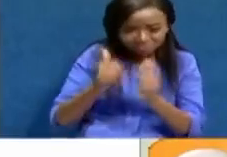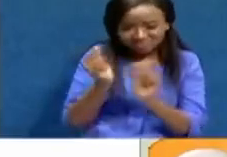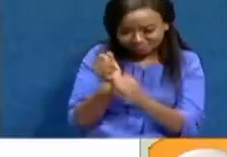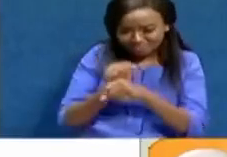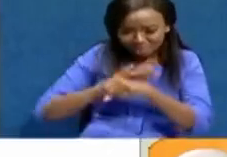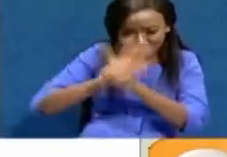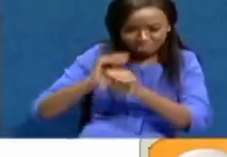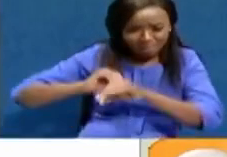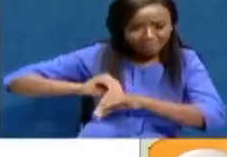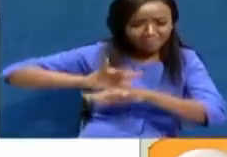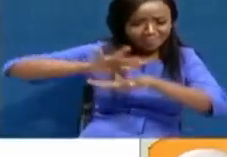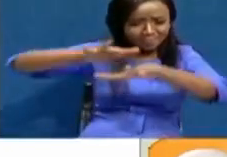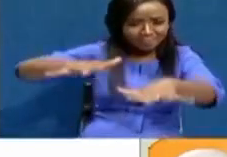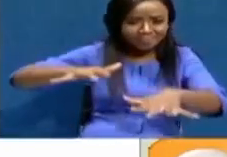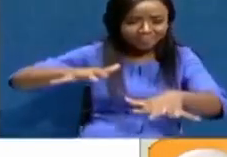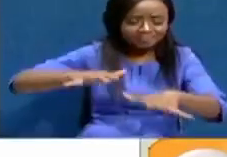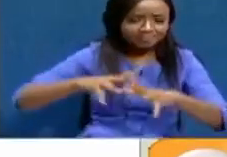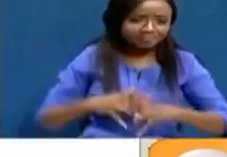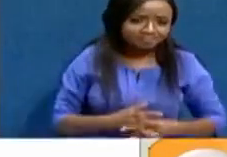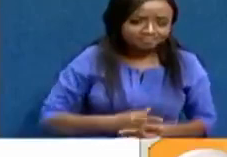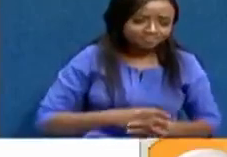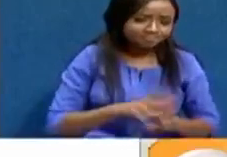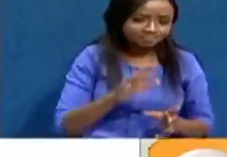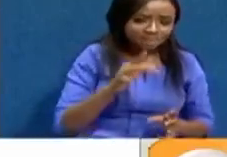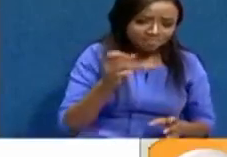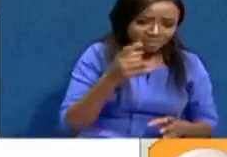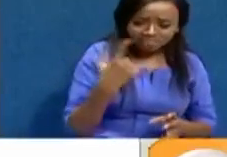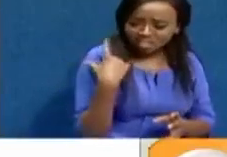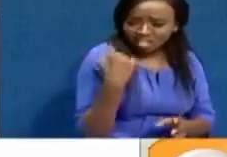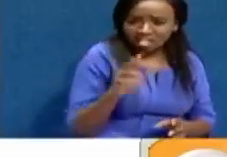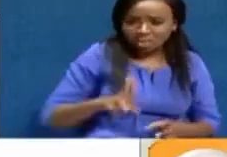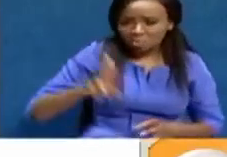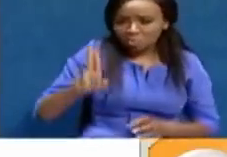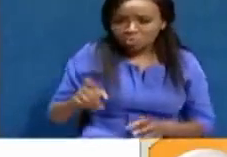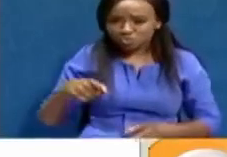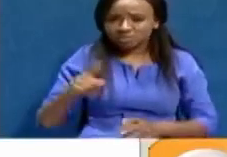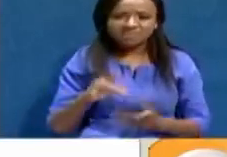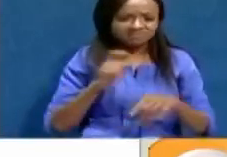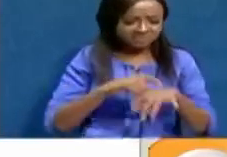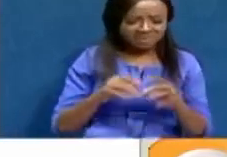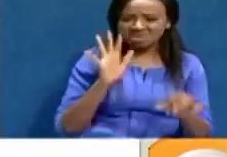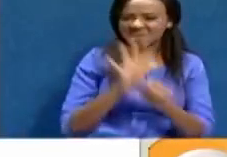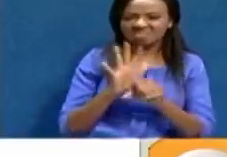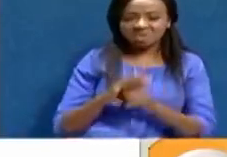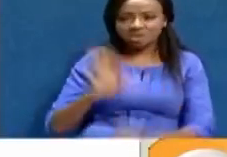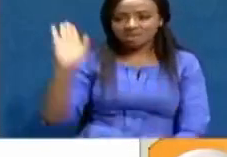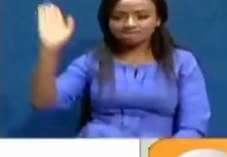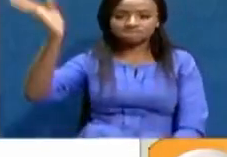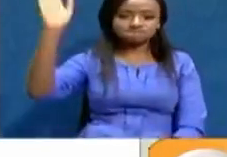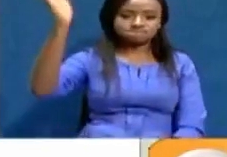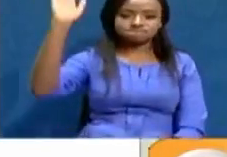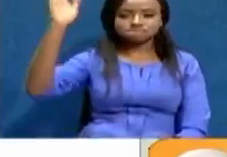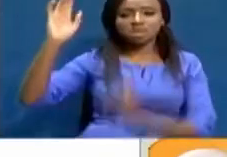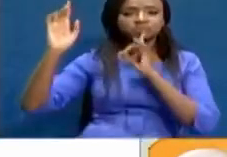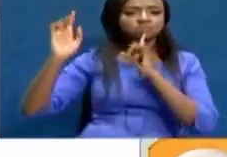essential for our lives right now? You see, a few months ago, President Uhuru Kenyatta, in one of his many COVID-19